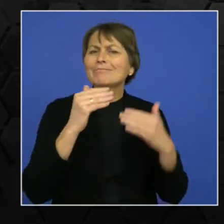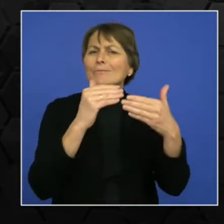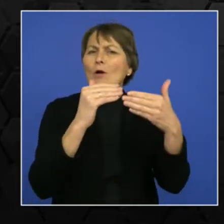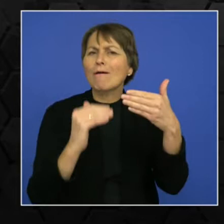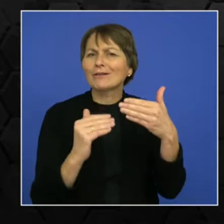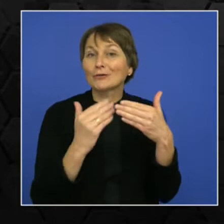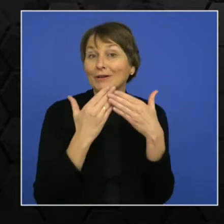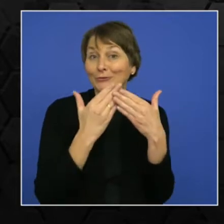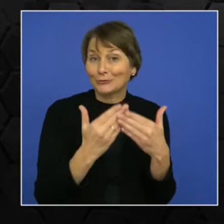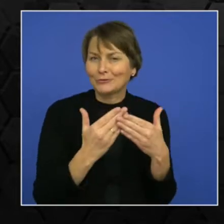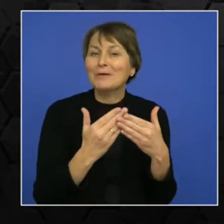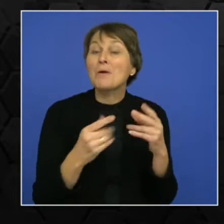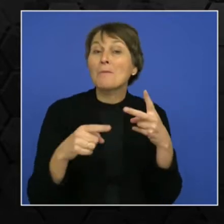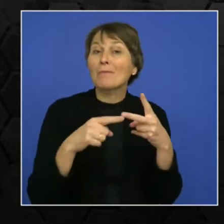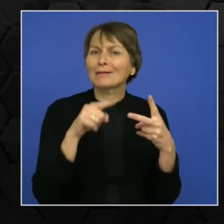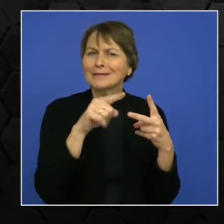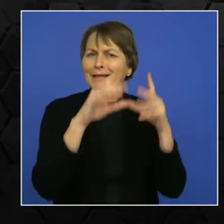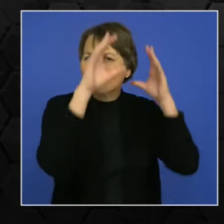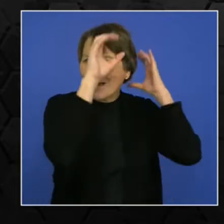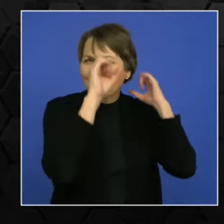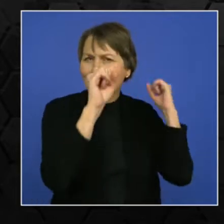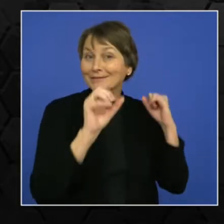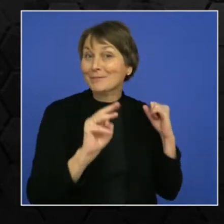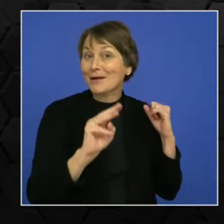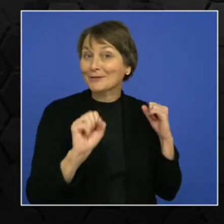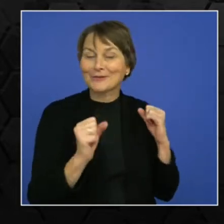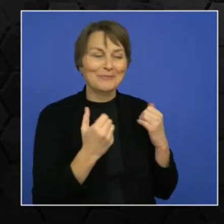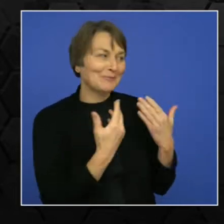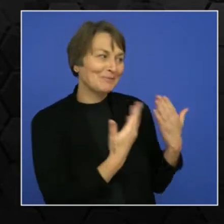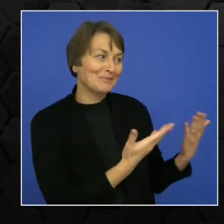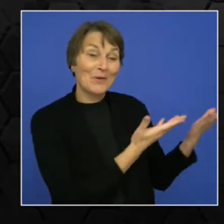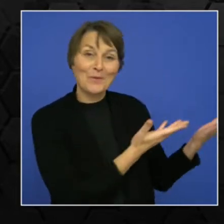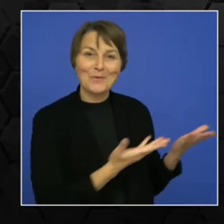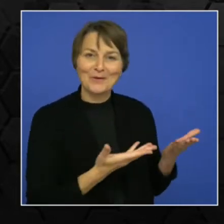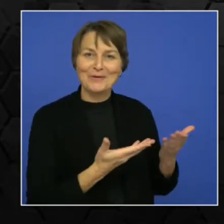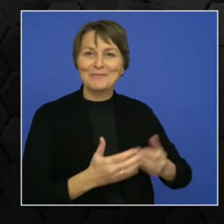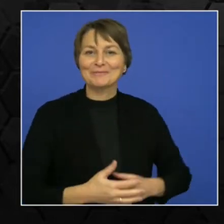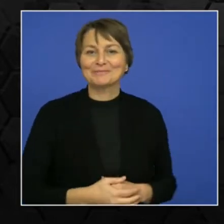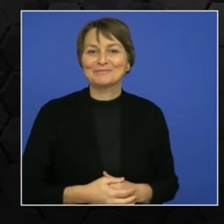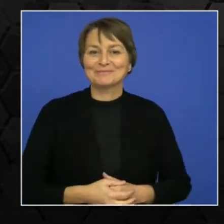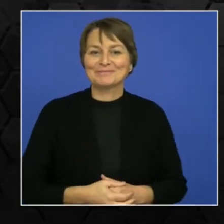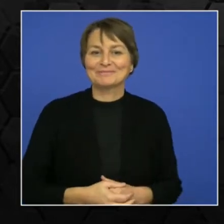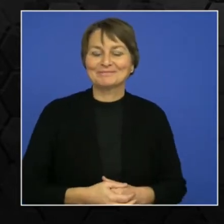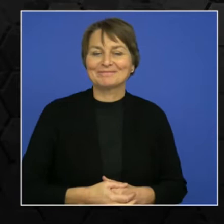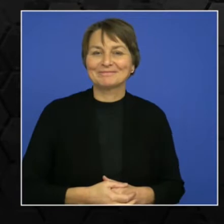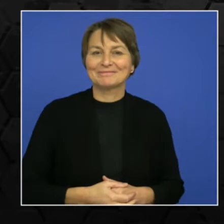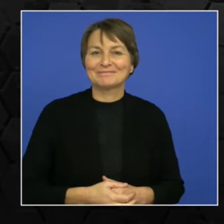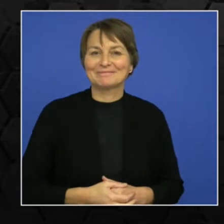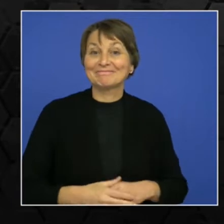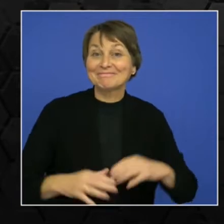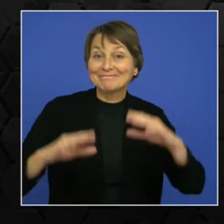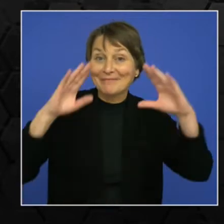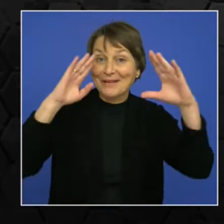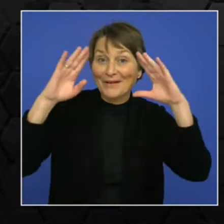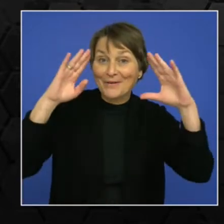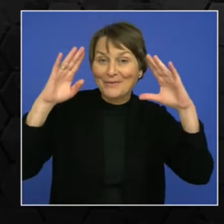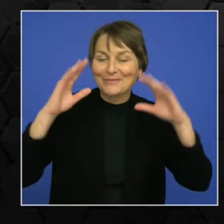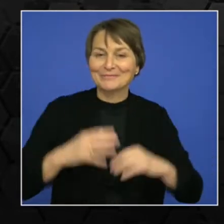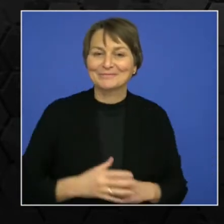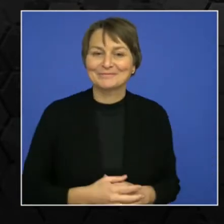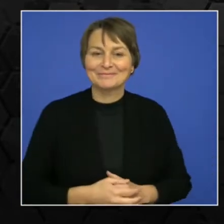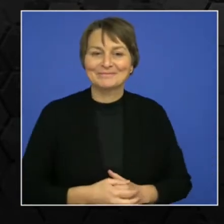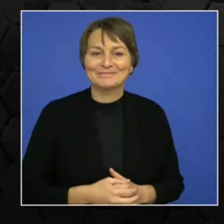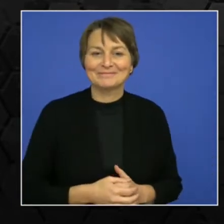ambassador. So let's welcome Kaushik. Yeah, hi. Uh, Hi, how are you? yeah, I'm Hi, fine. Kaushik.